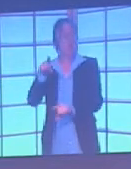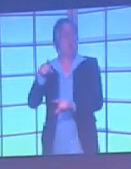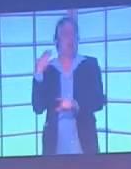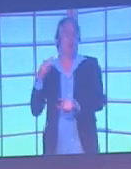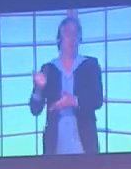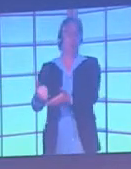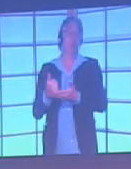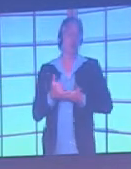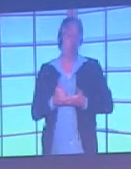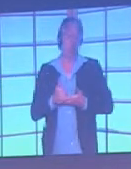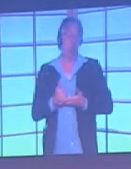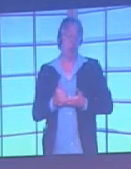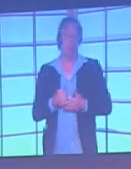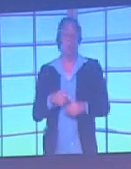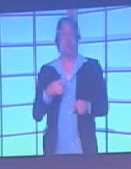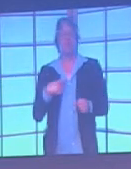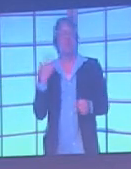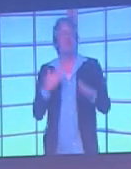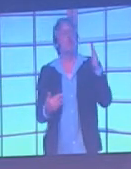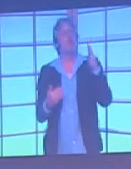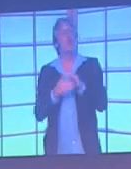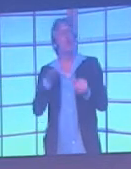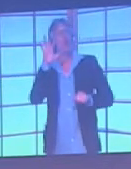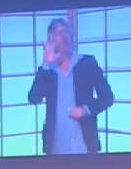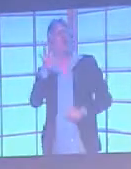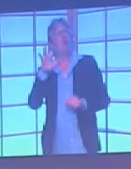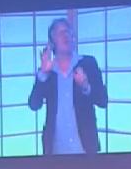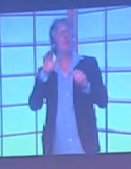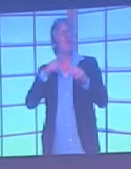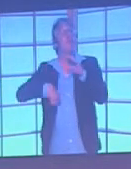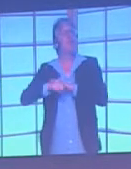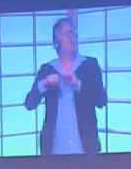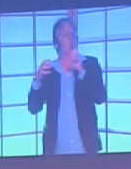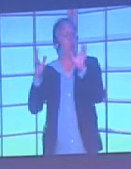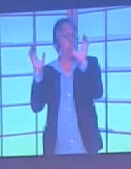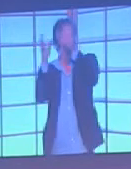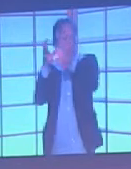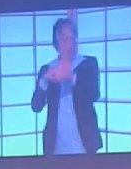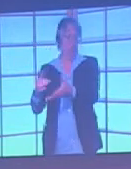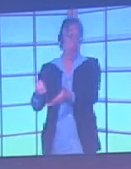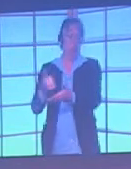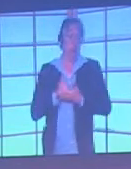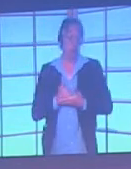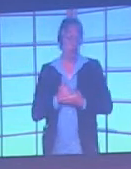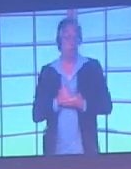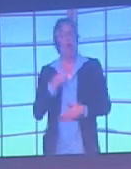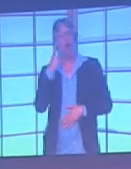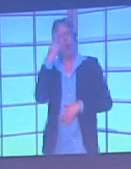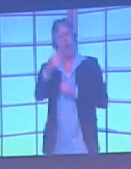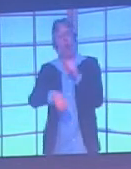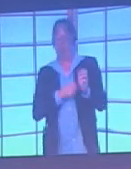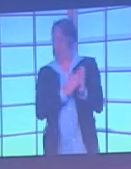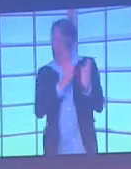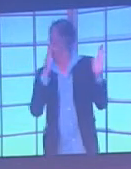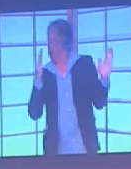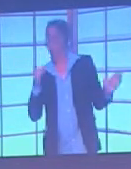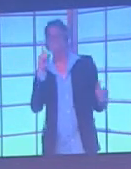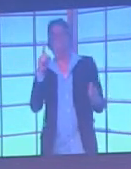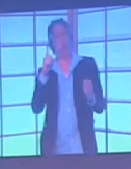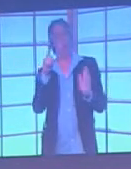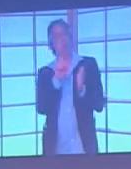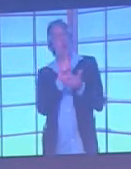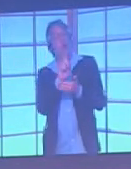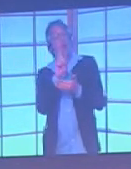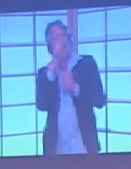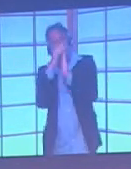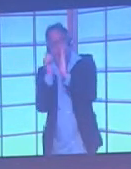at top-flight clubs on the weekend of the campaign each year. One weekend every year was dedicated entirely to the Week of Action